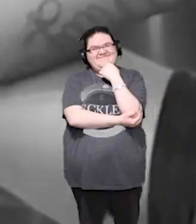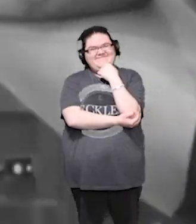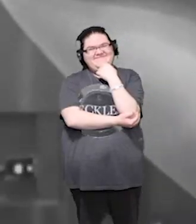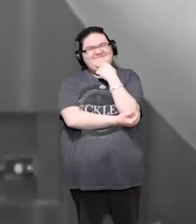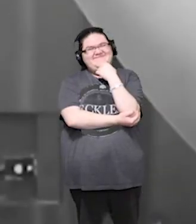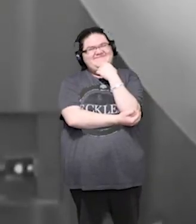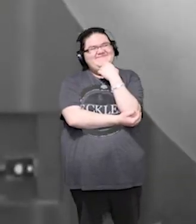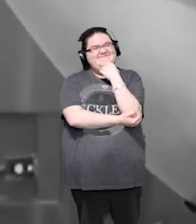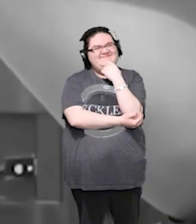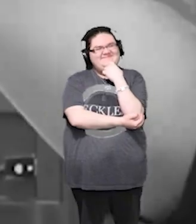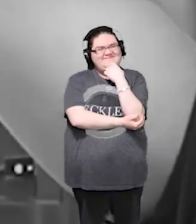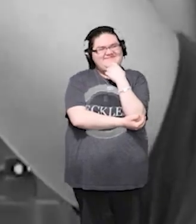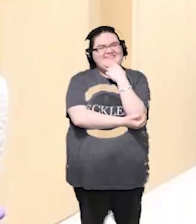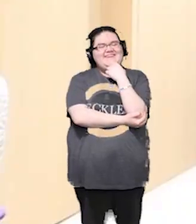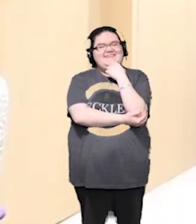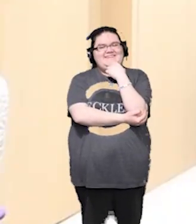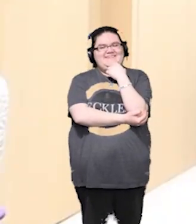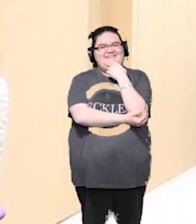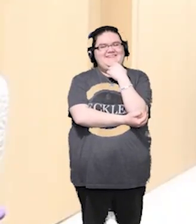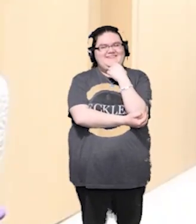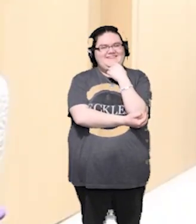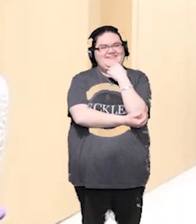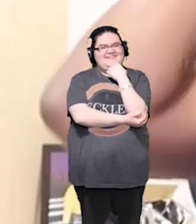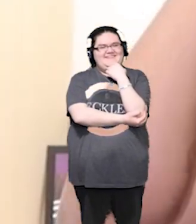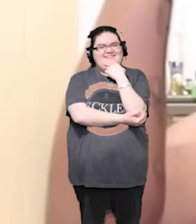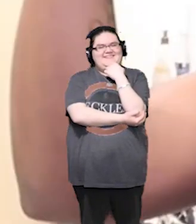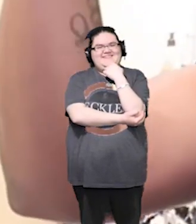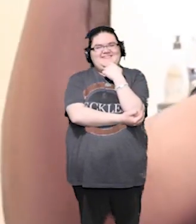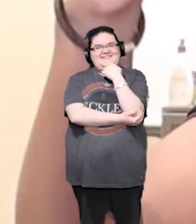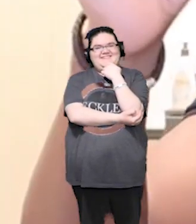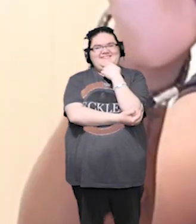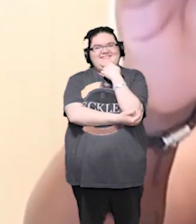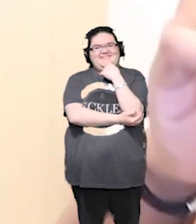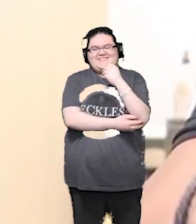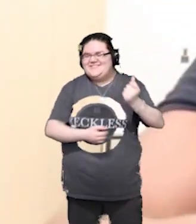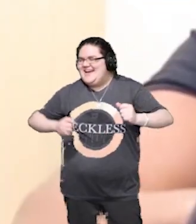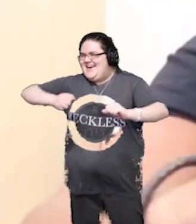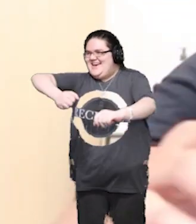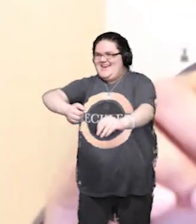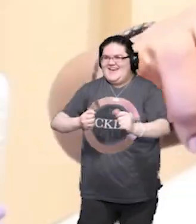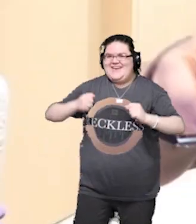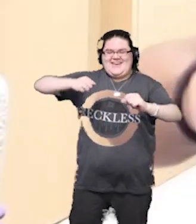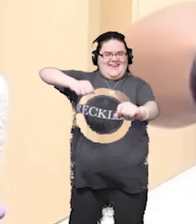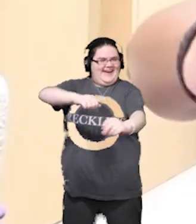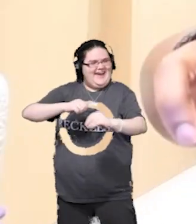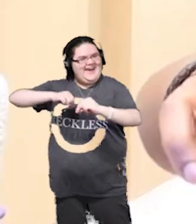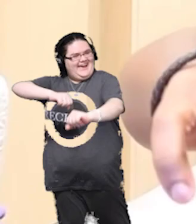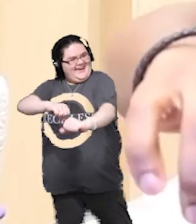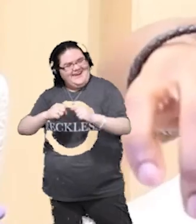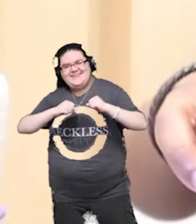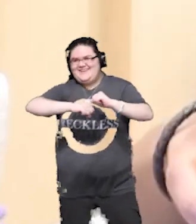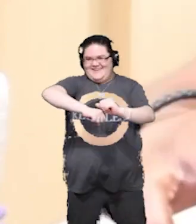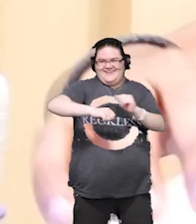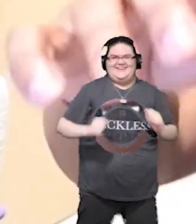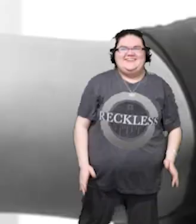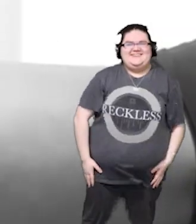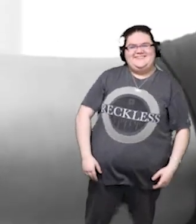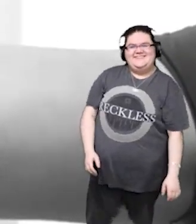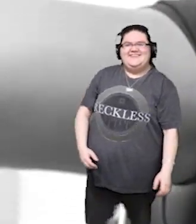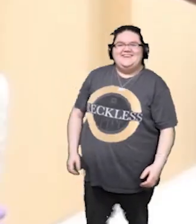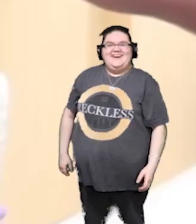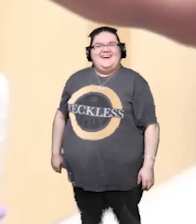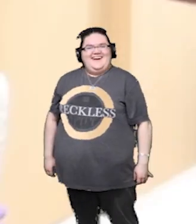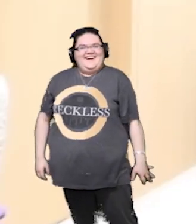Hey! My man just said nigga, and they started dancing after it, like, yeah, we go nigga.